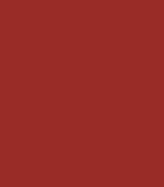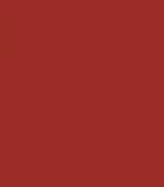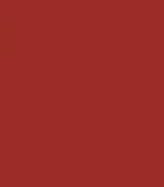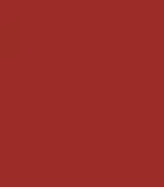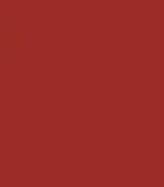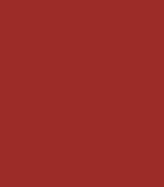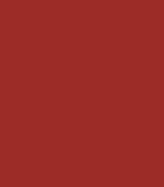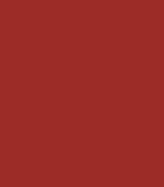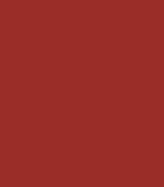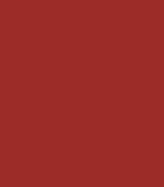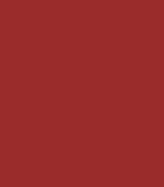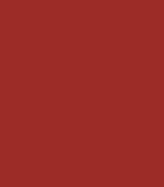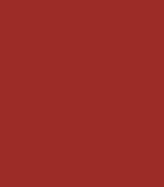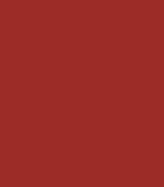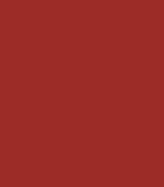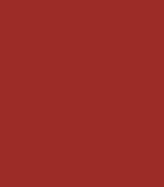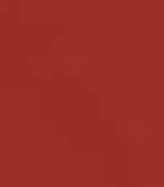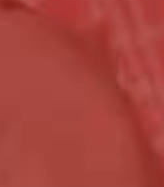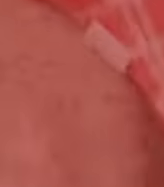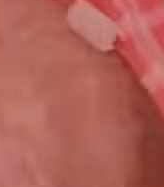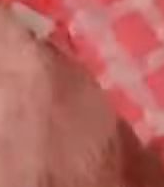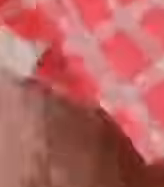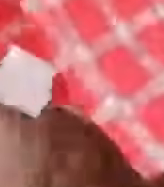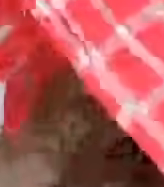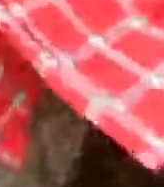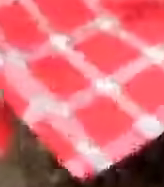Bank branch to apply.